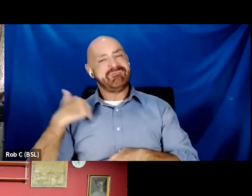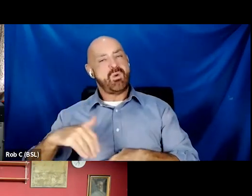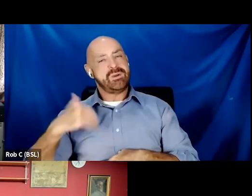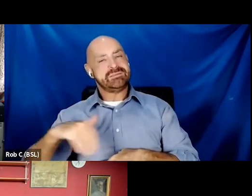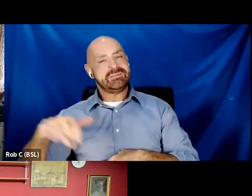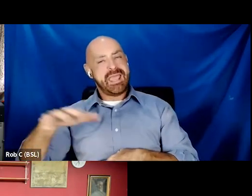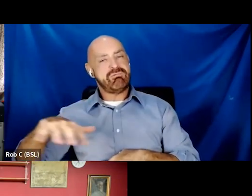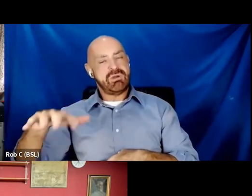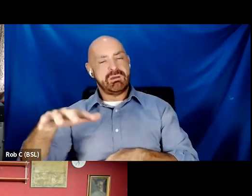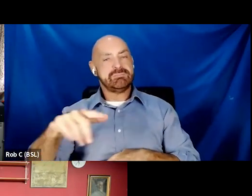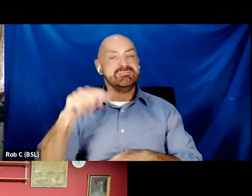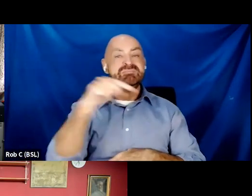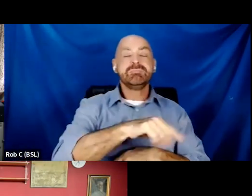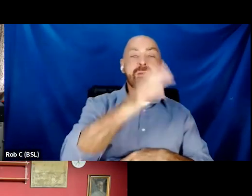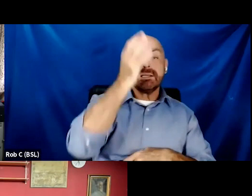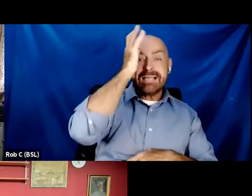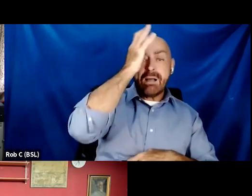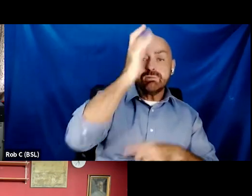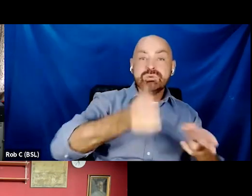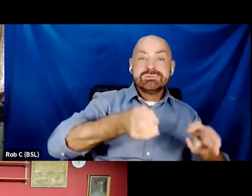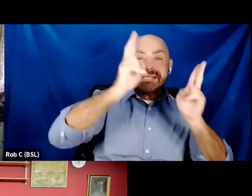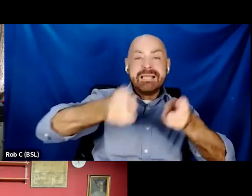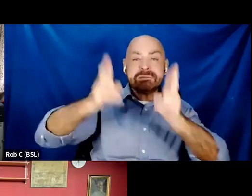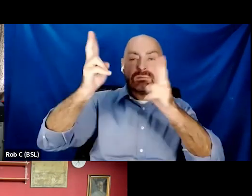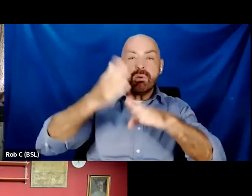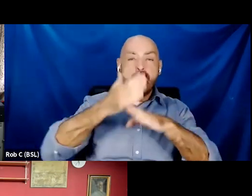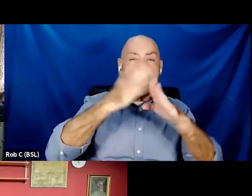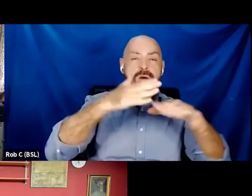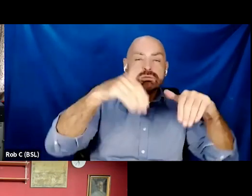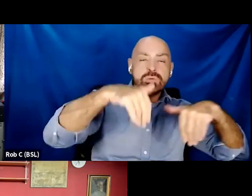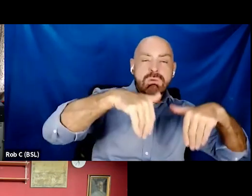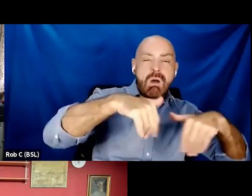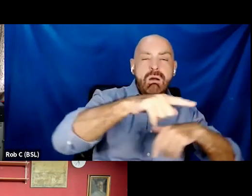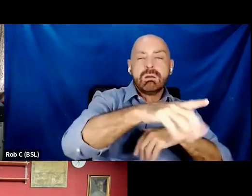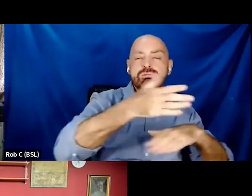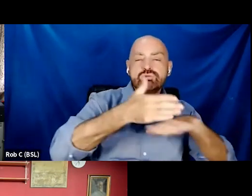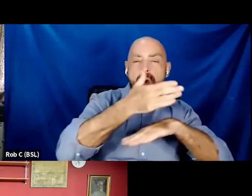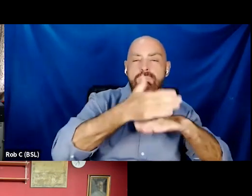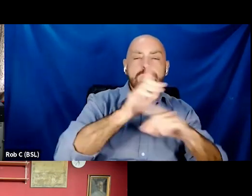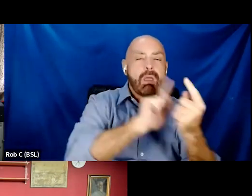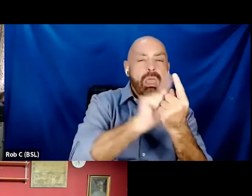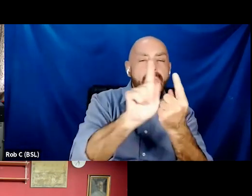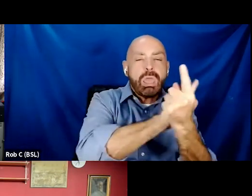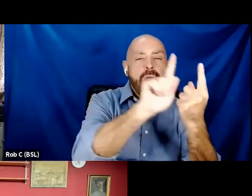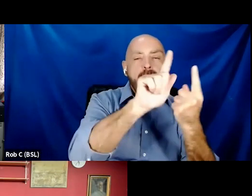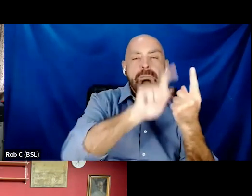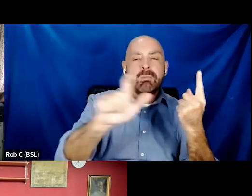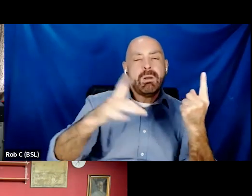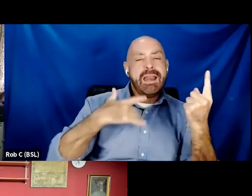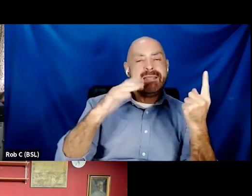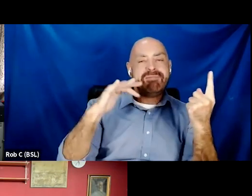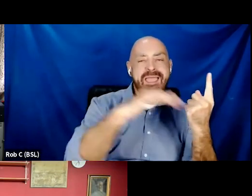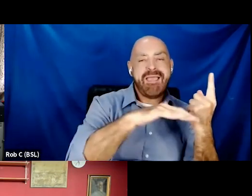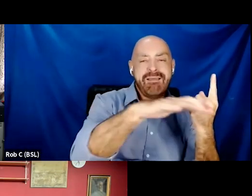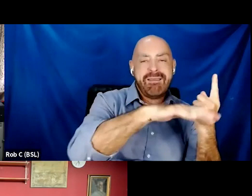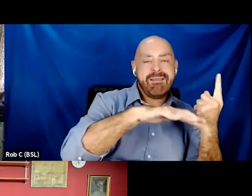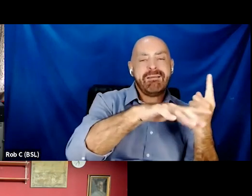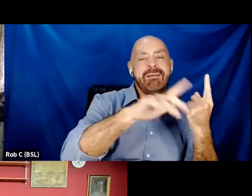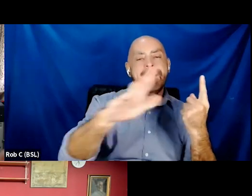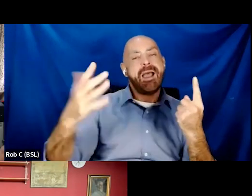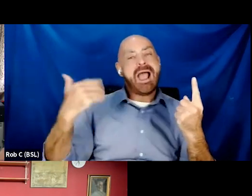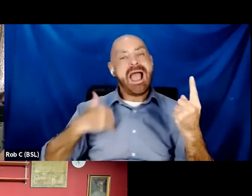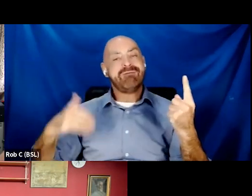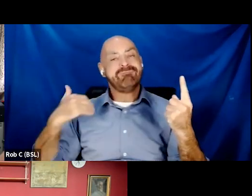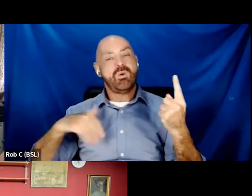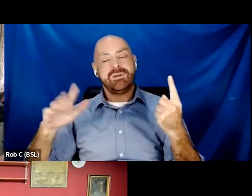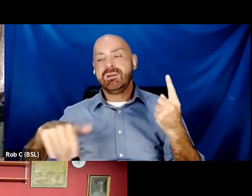in the council estates that people who worked in supermarkets and other jobs and would get into contact lived. It was in the affluent areas of Oxford where